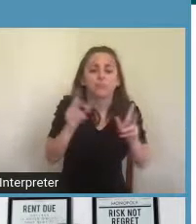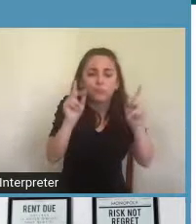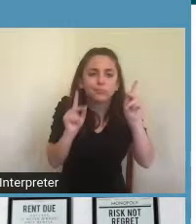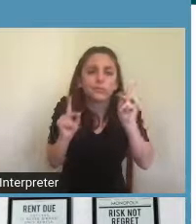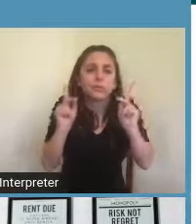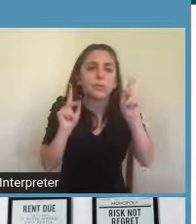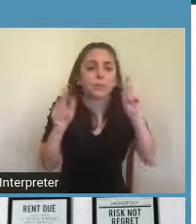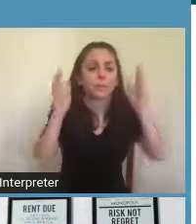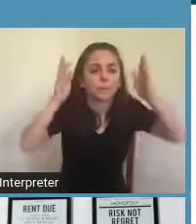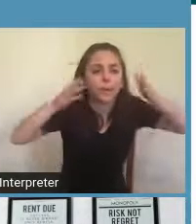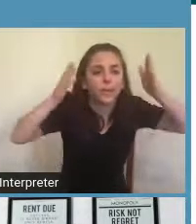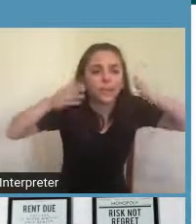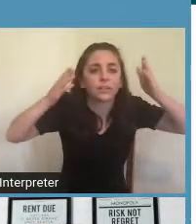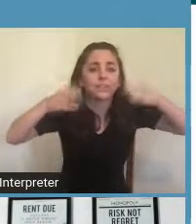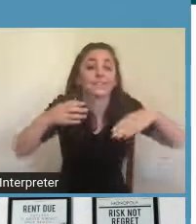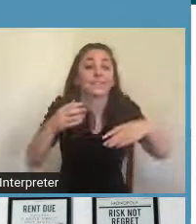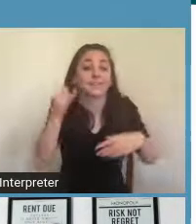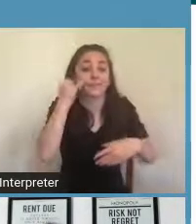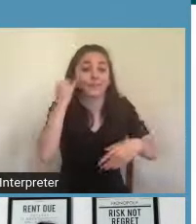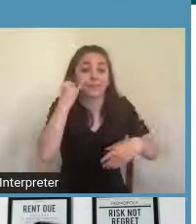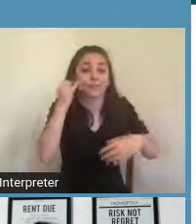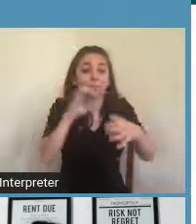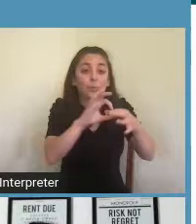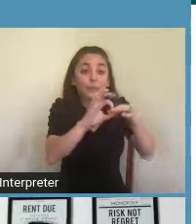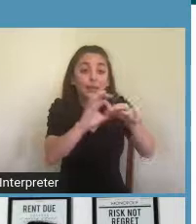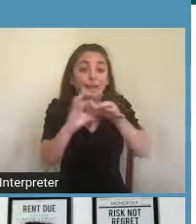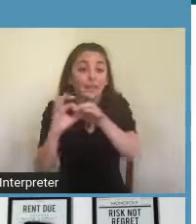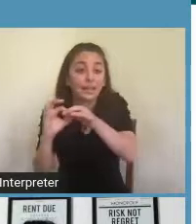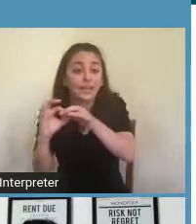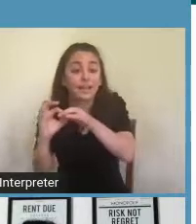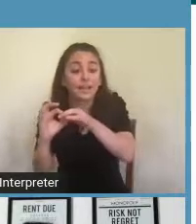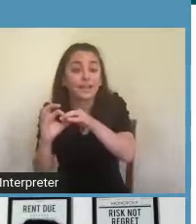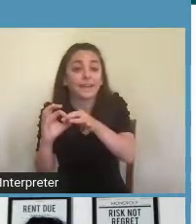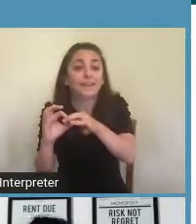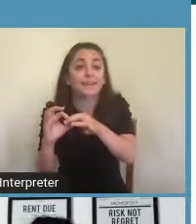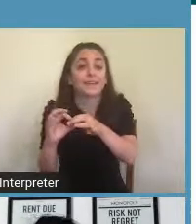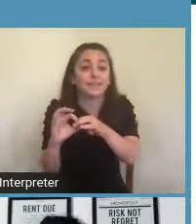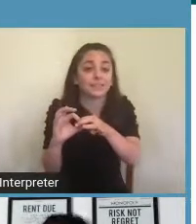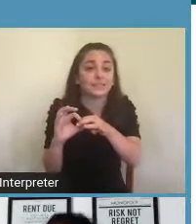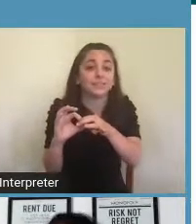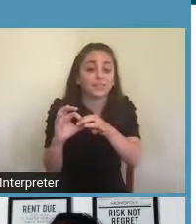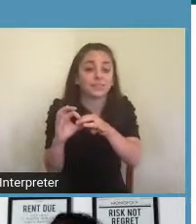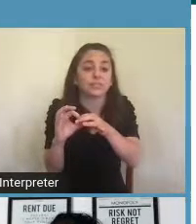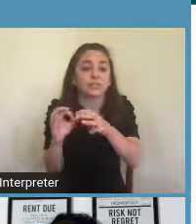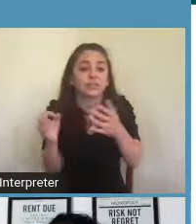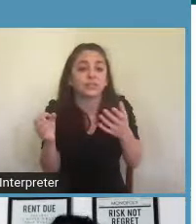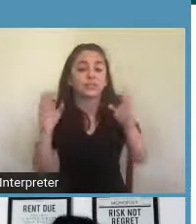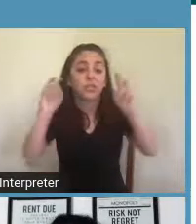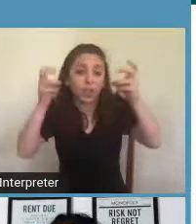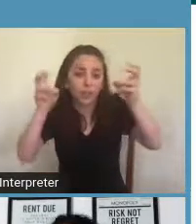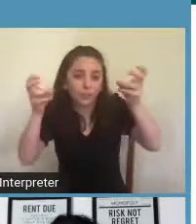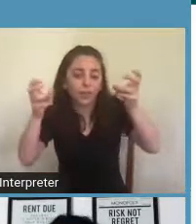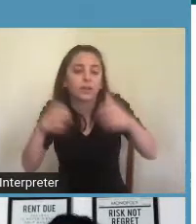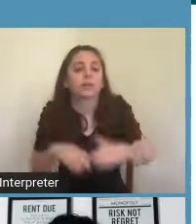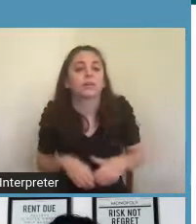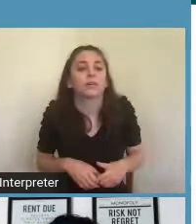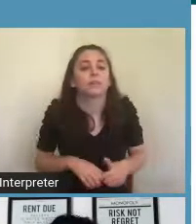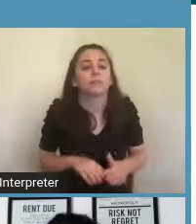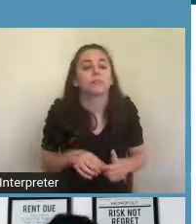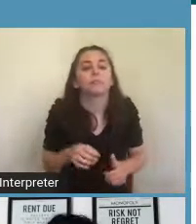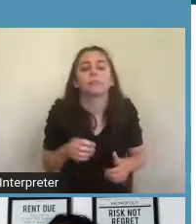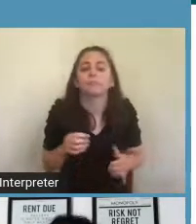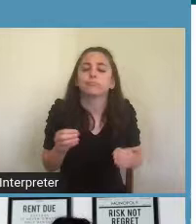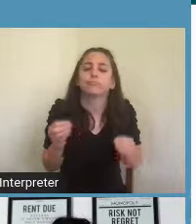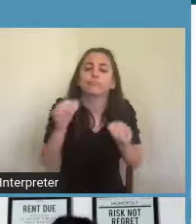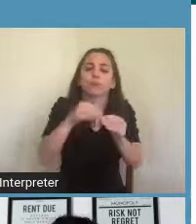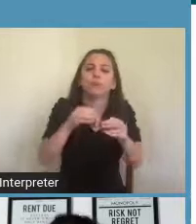if you can align your content that is relevant to some of these holidays, you also kind of have kind of more of that opportunity